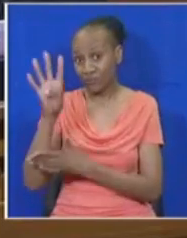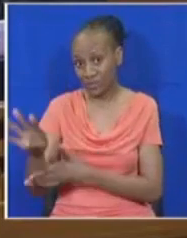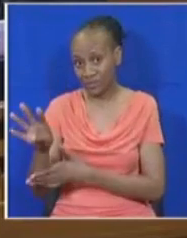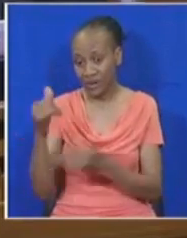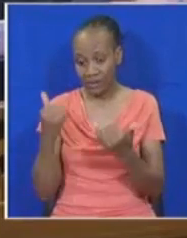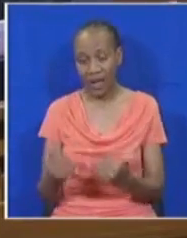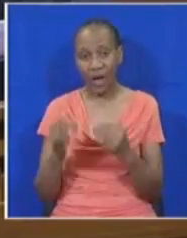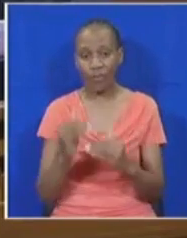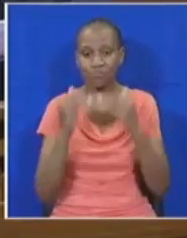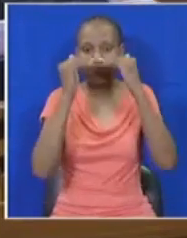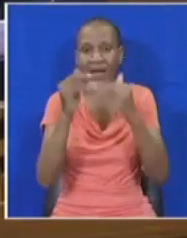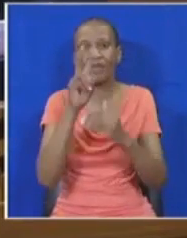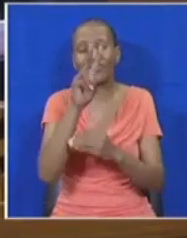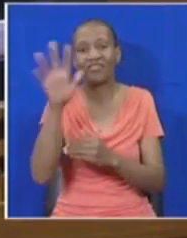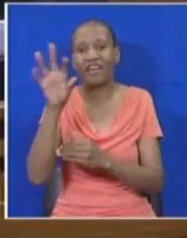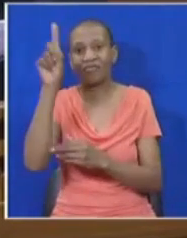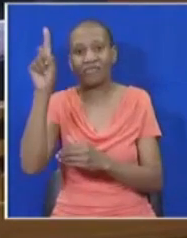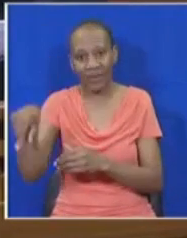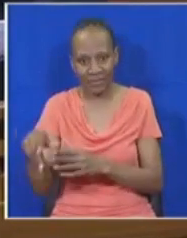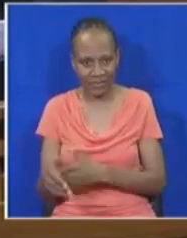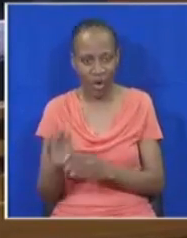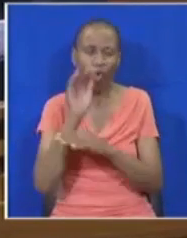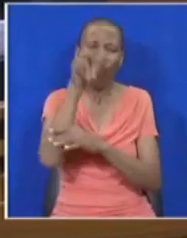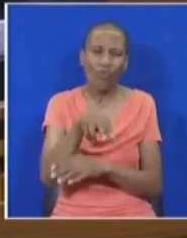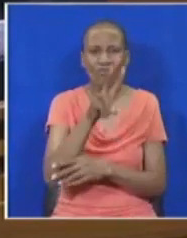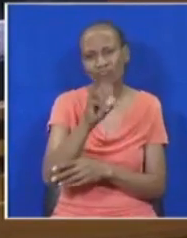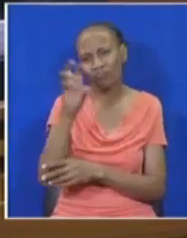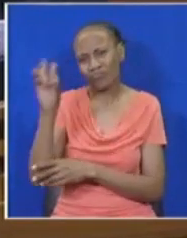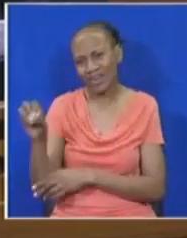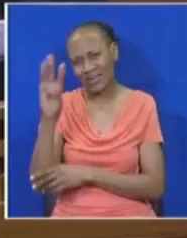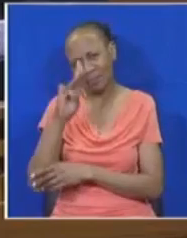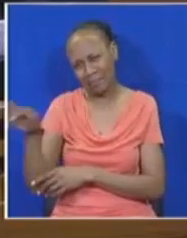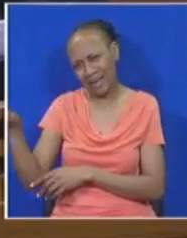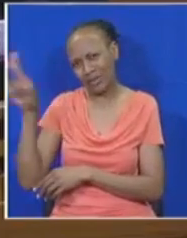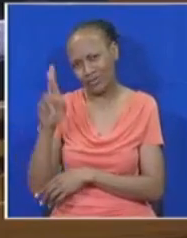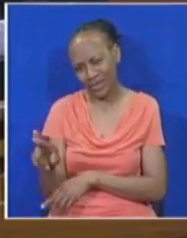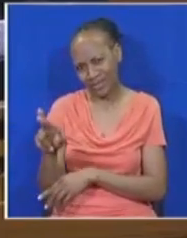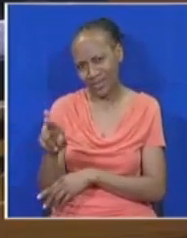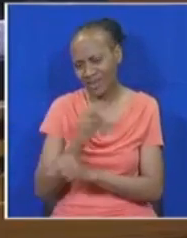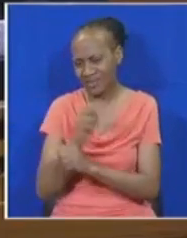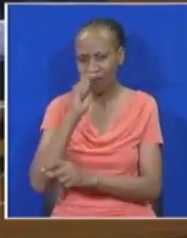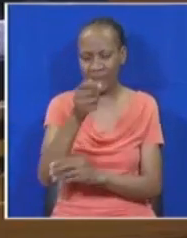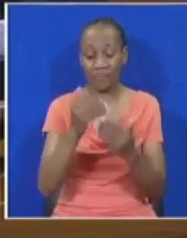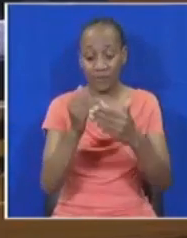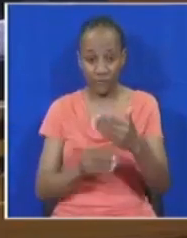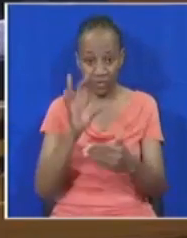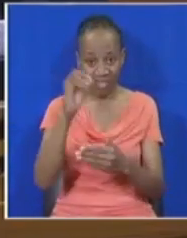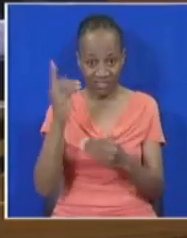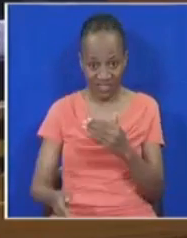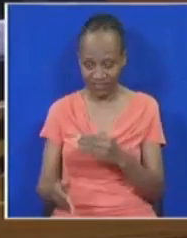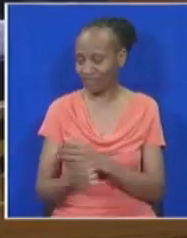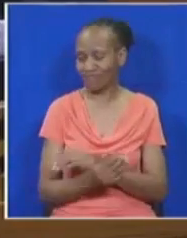now they have moved to 25,000. And over 200 million of rent was not paid within 30 days.